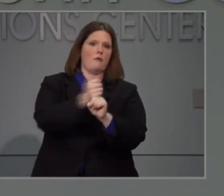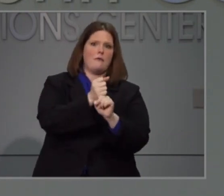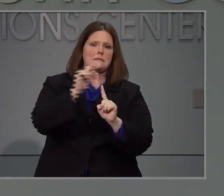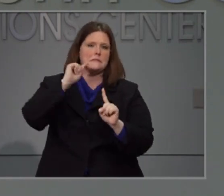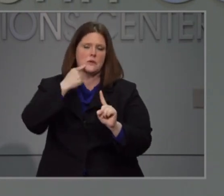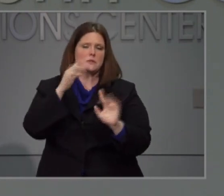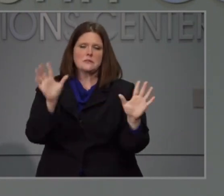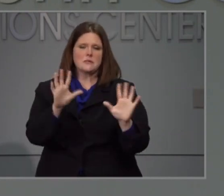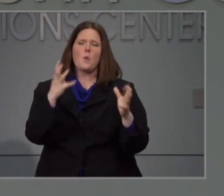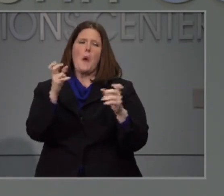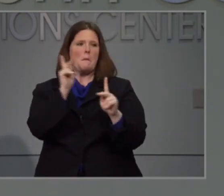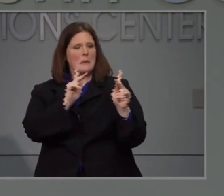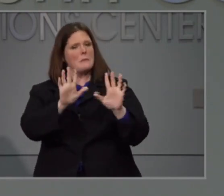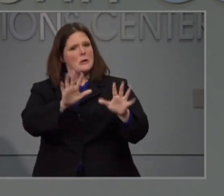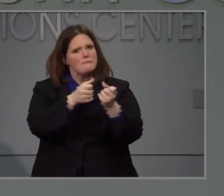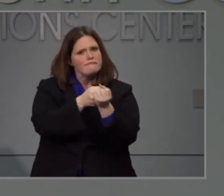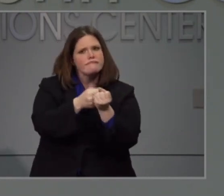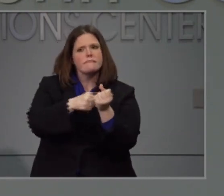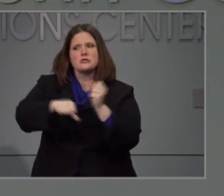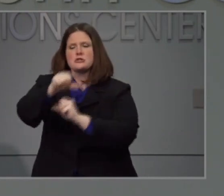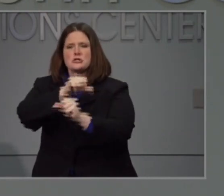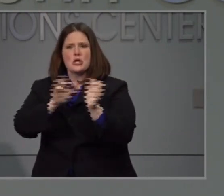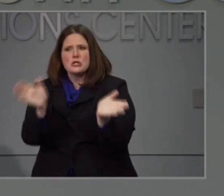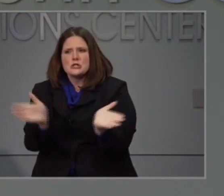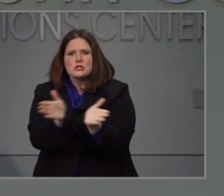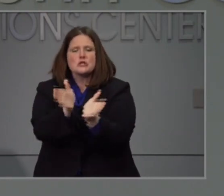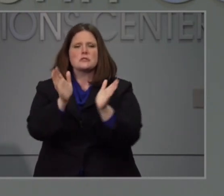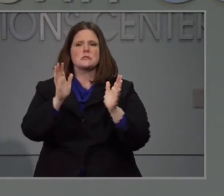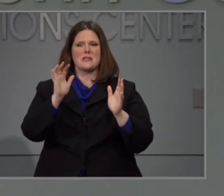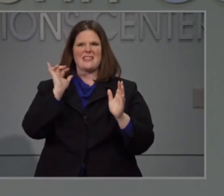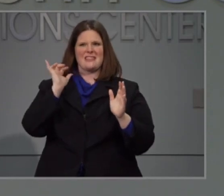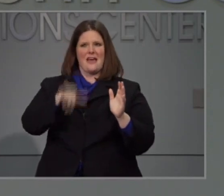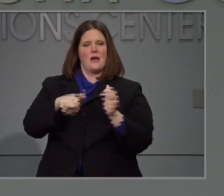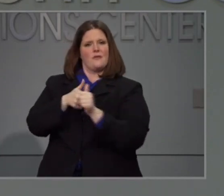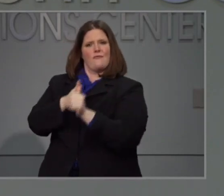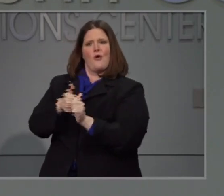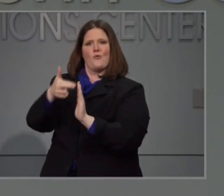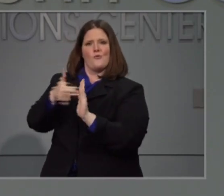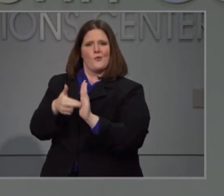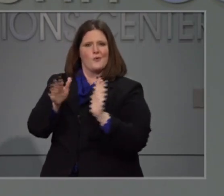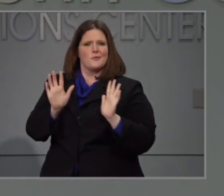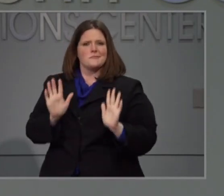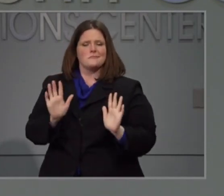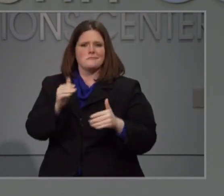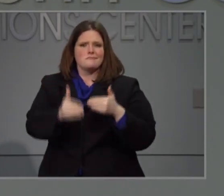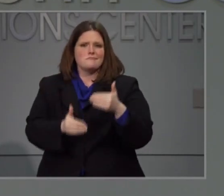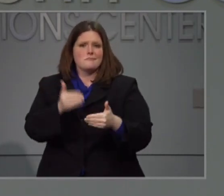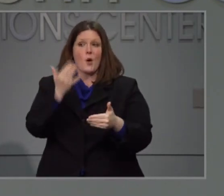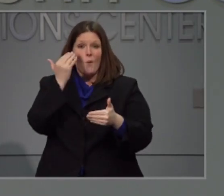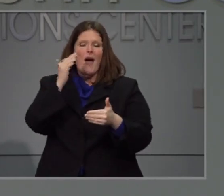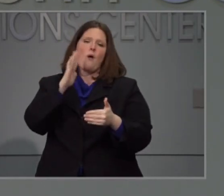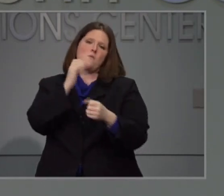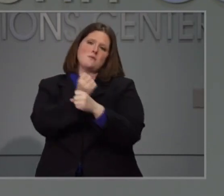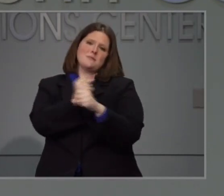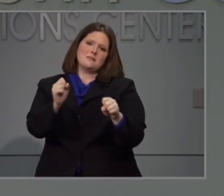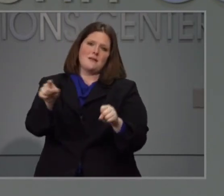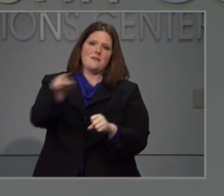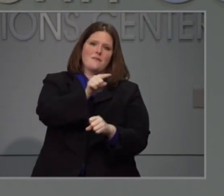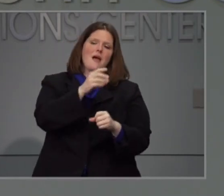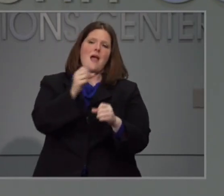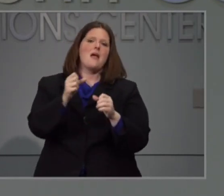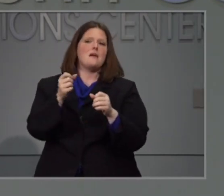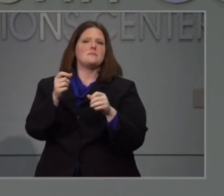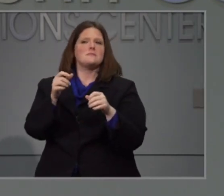other, try to follow these rules, because that's going to get us where we need to go, both with keeping people safe and helping to boost